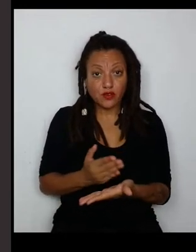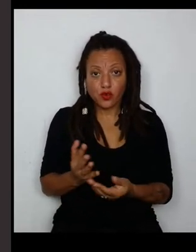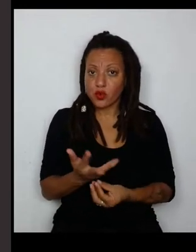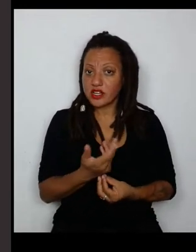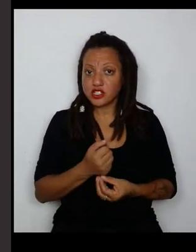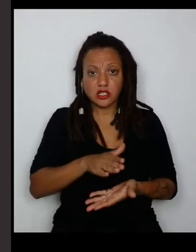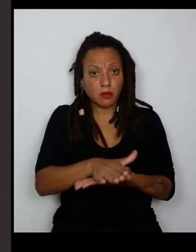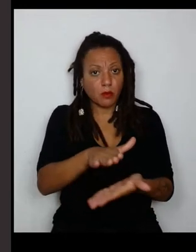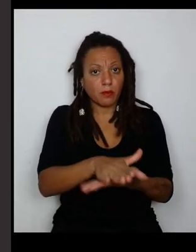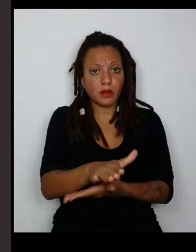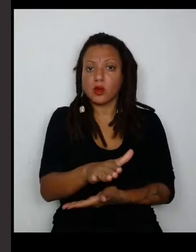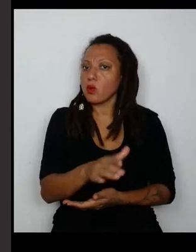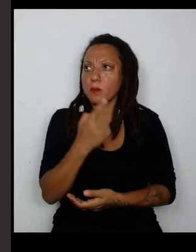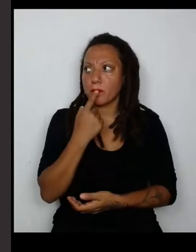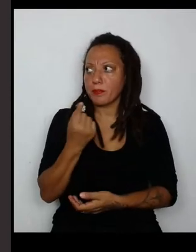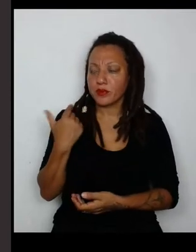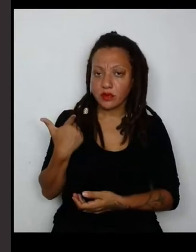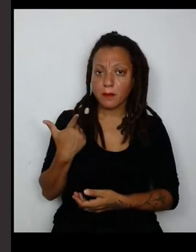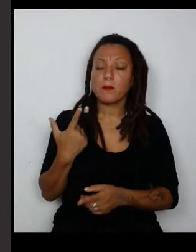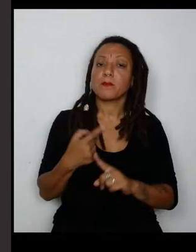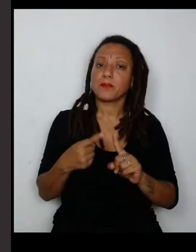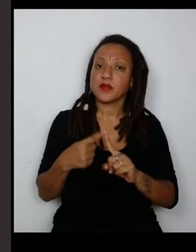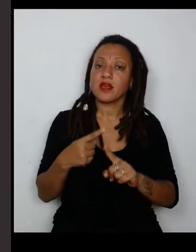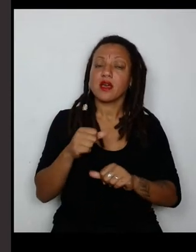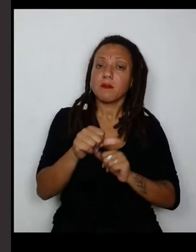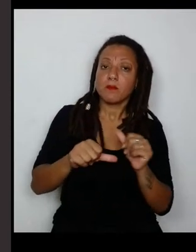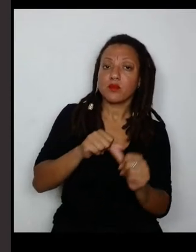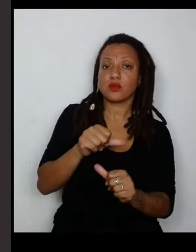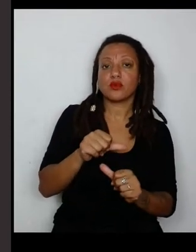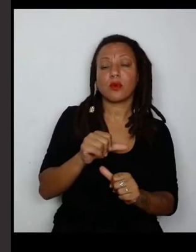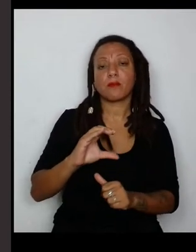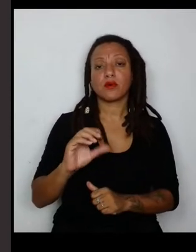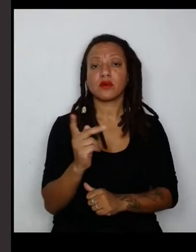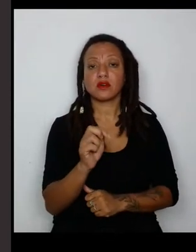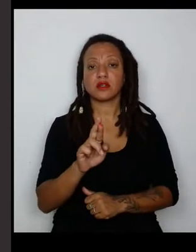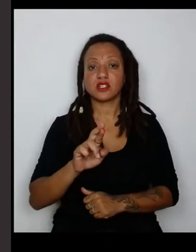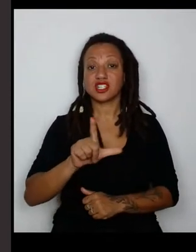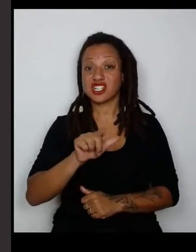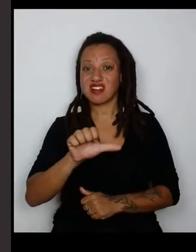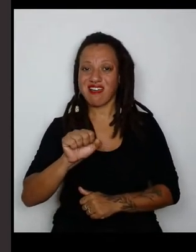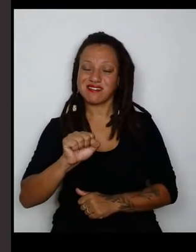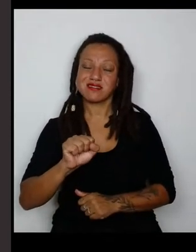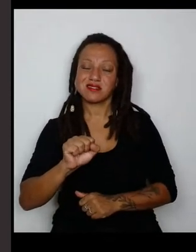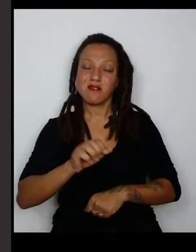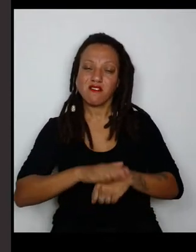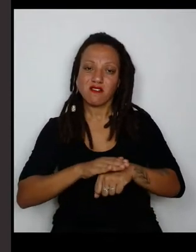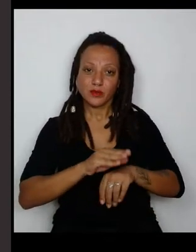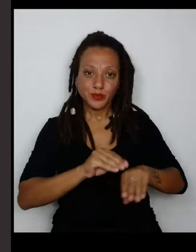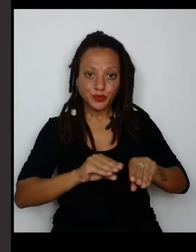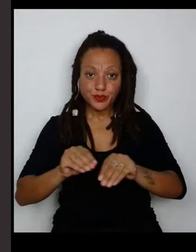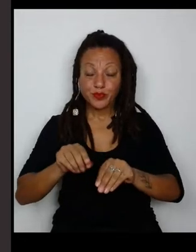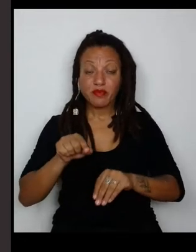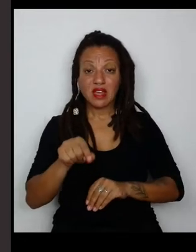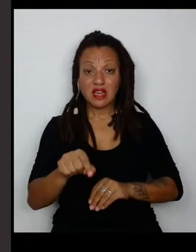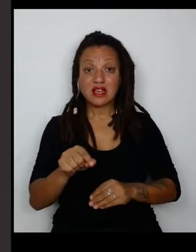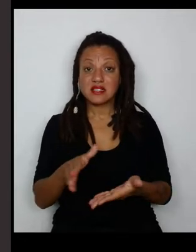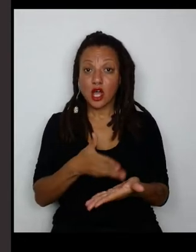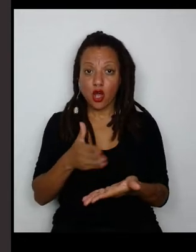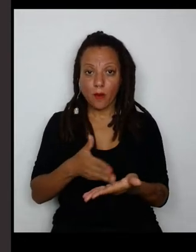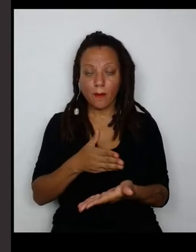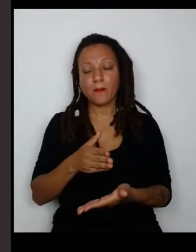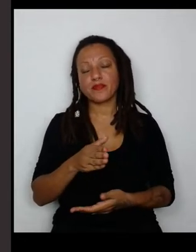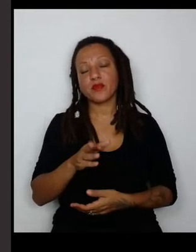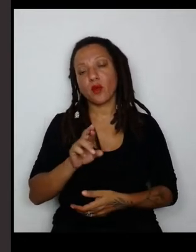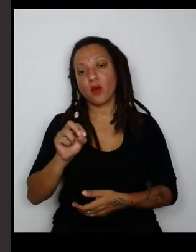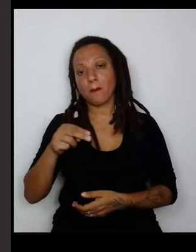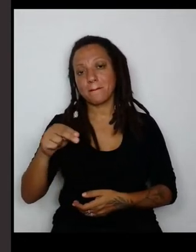tea in that novel the protagonist lover is 14 years old on the beach at brittany abigail and i and also at the